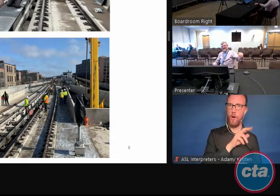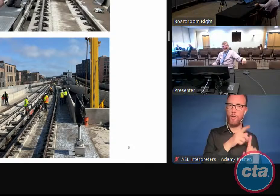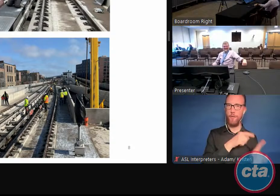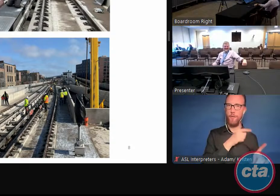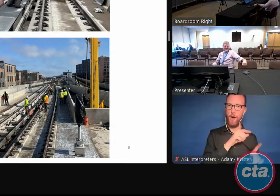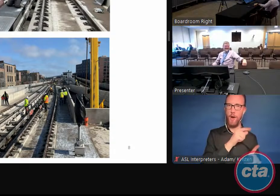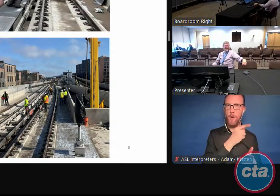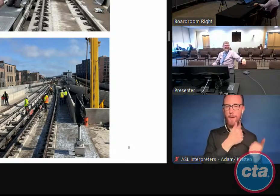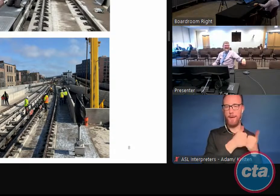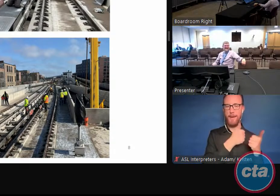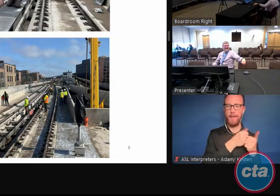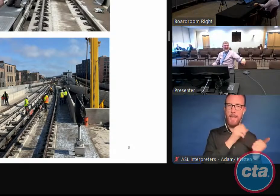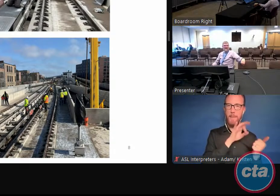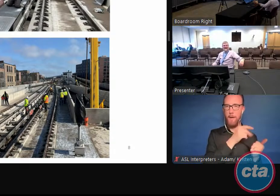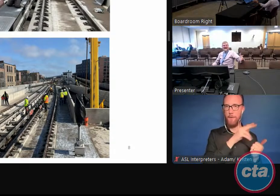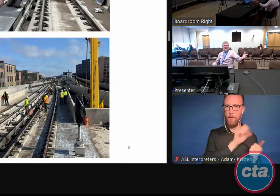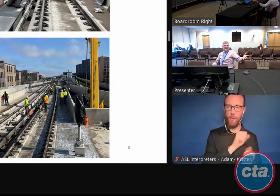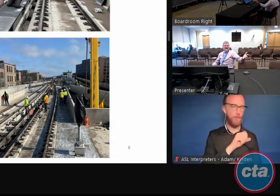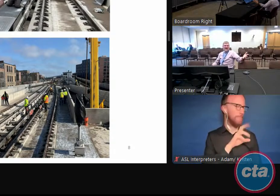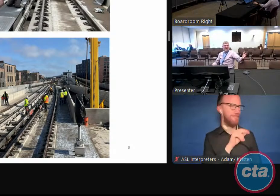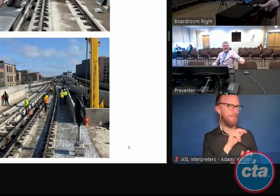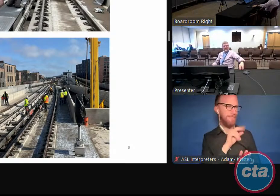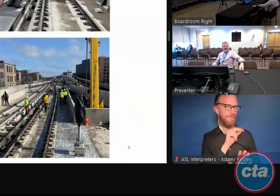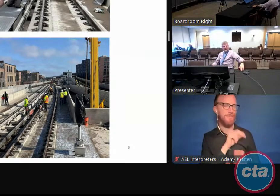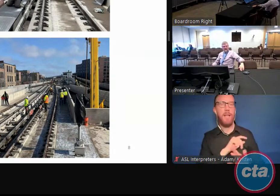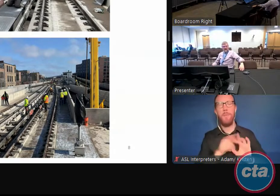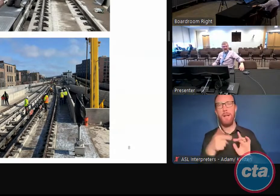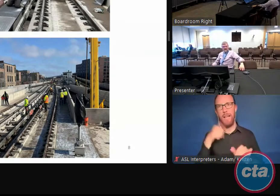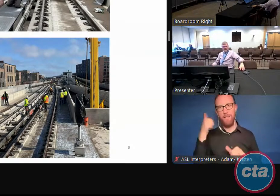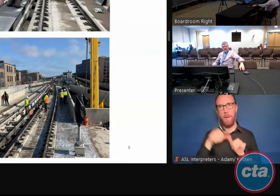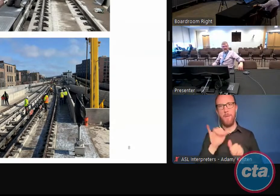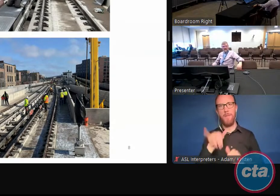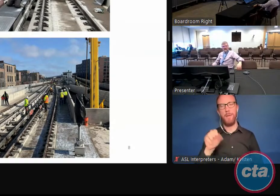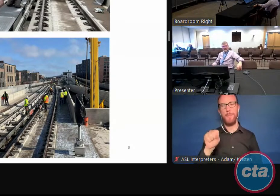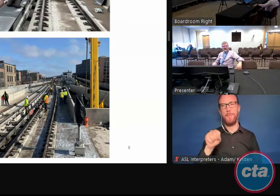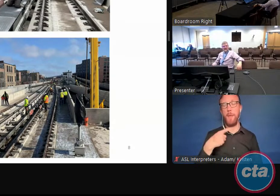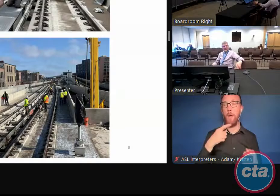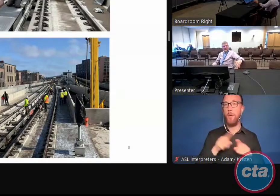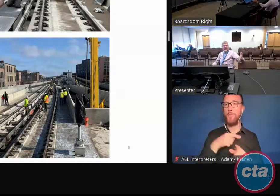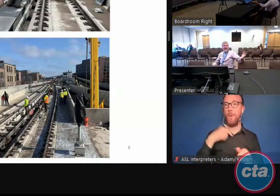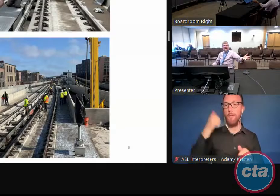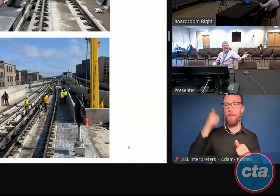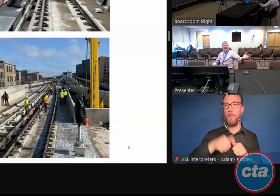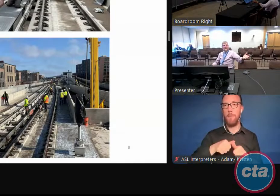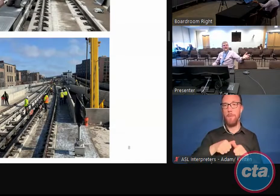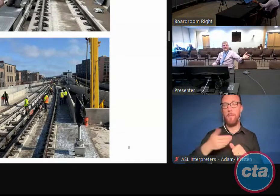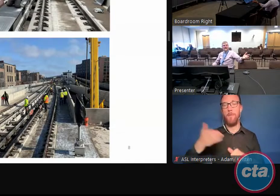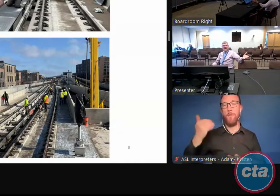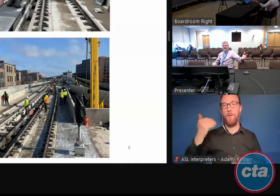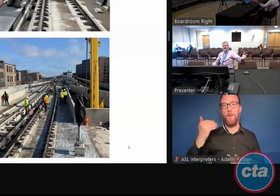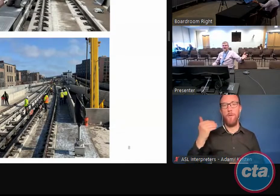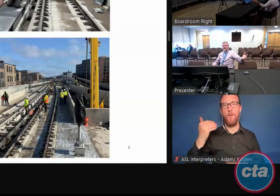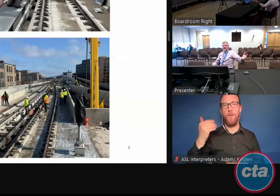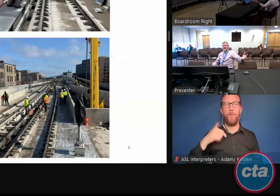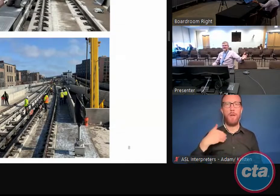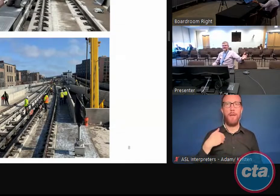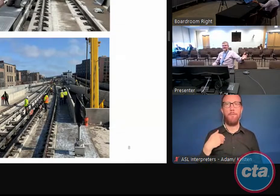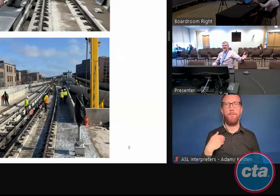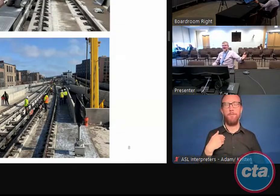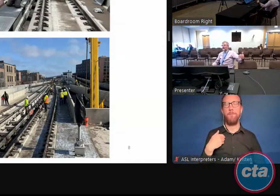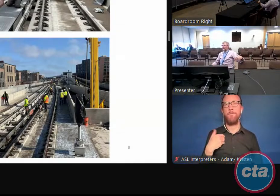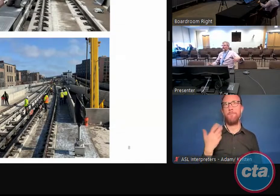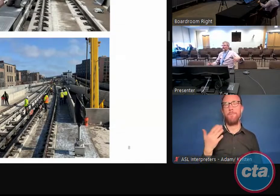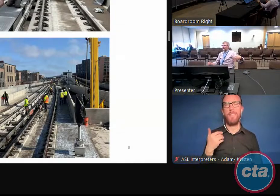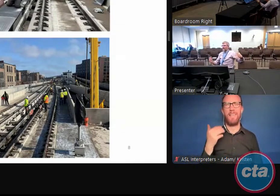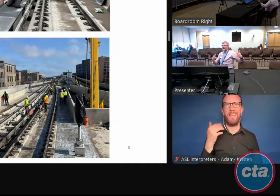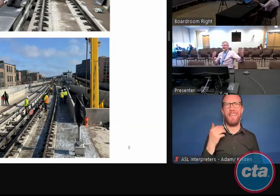that. But yeah, so I remember that. And I also remember when we had, because, I